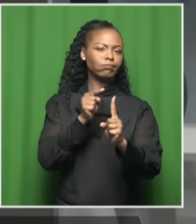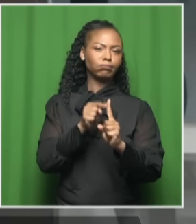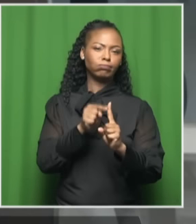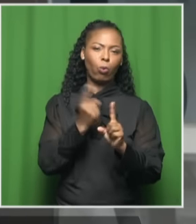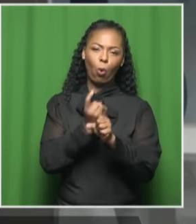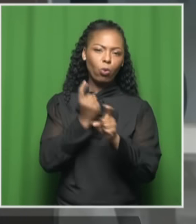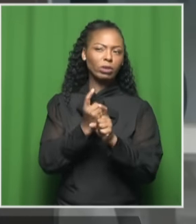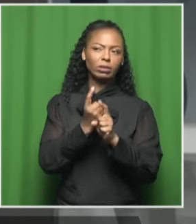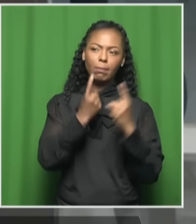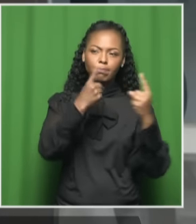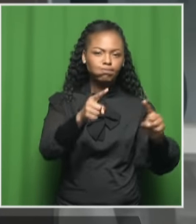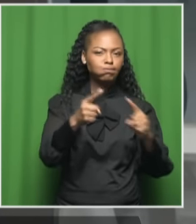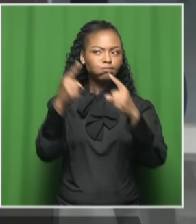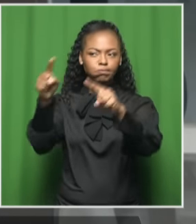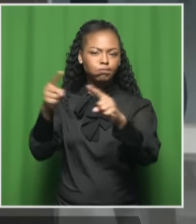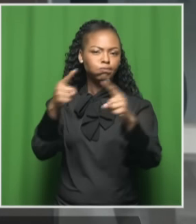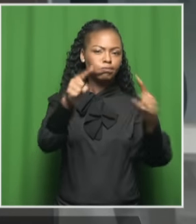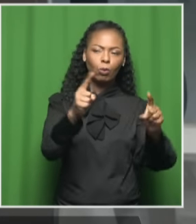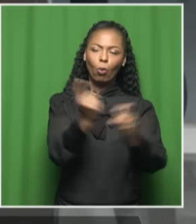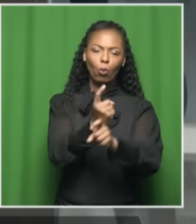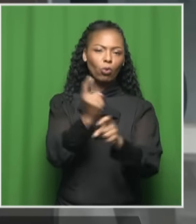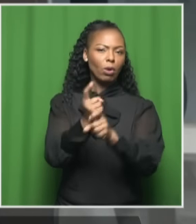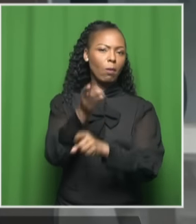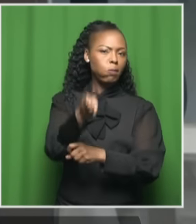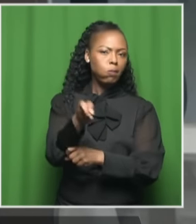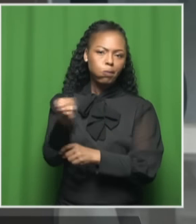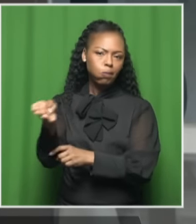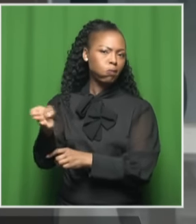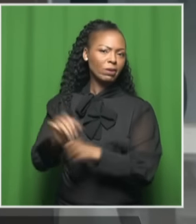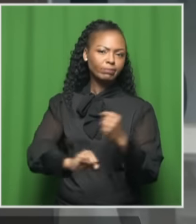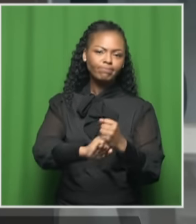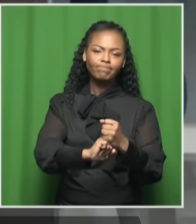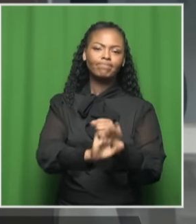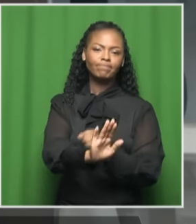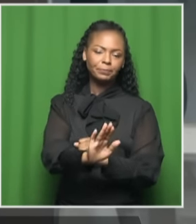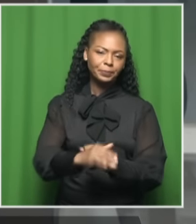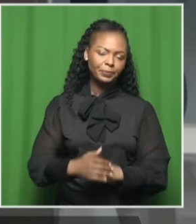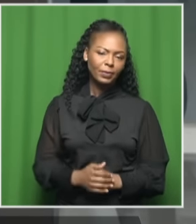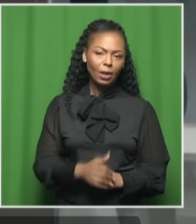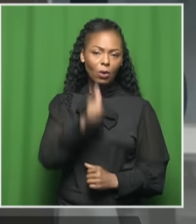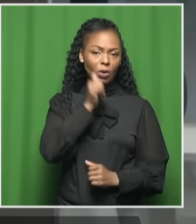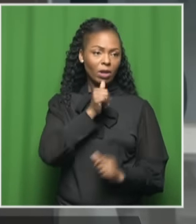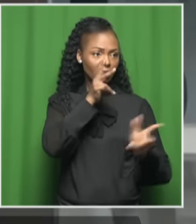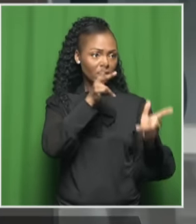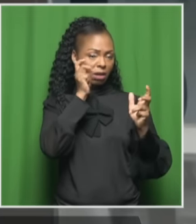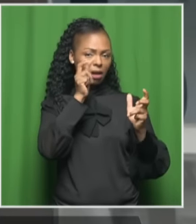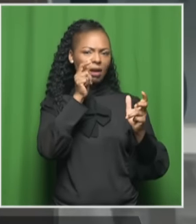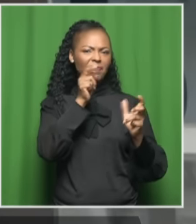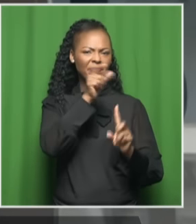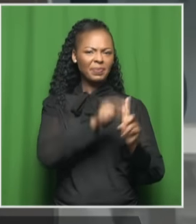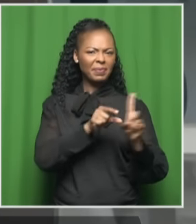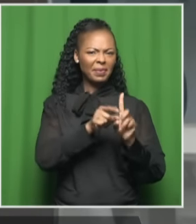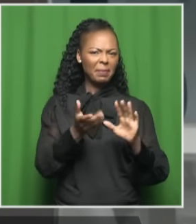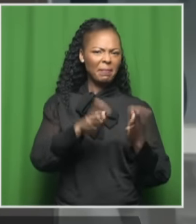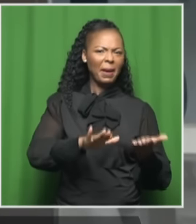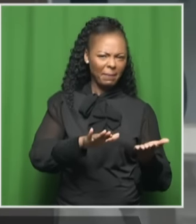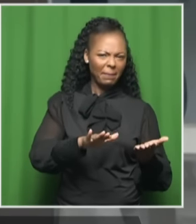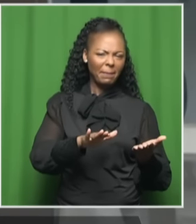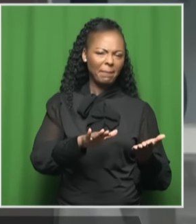show up and be in places where he was expected to be. So when we heard of his transition, his